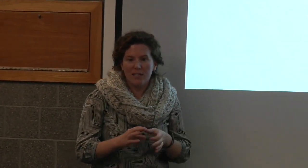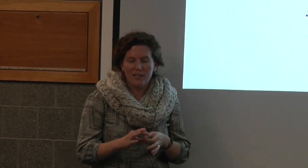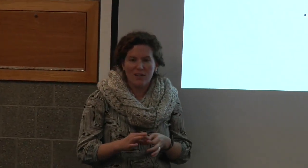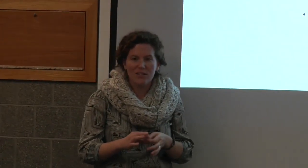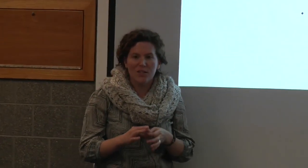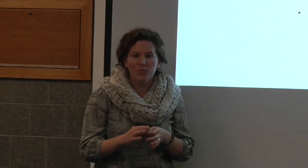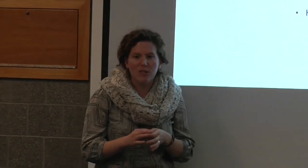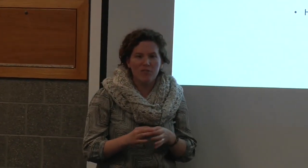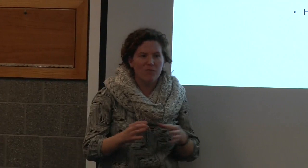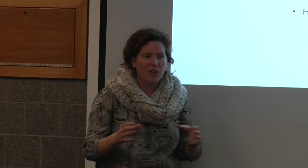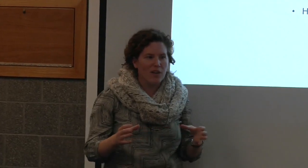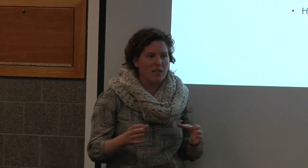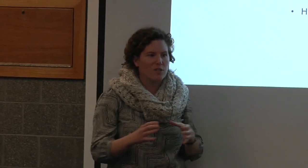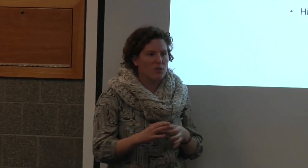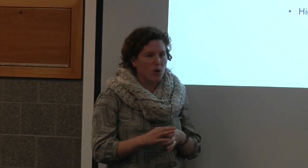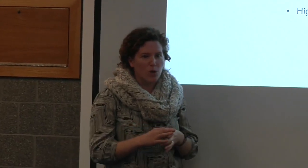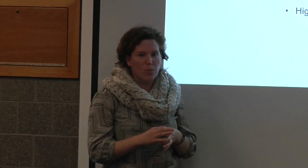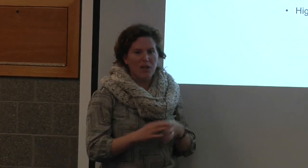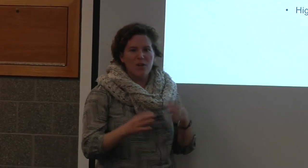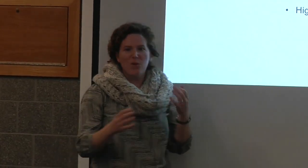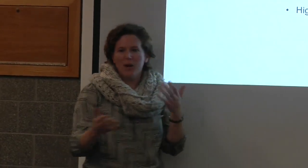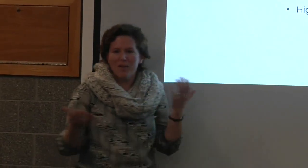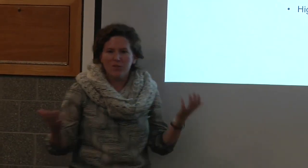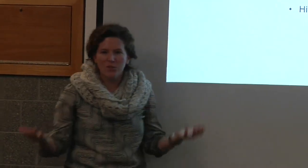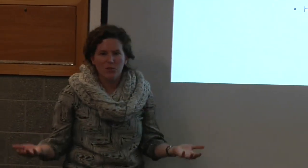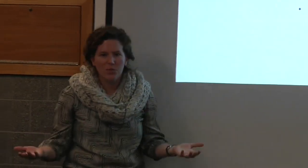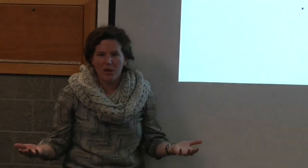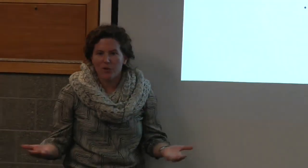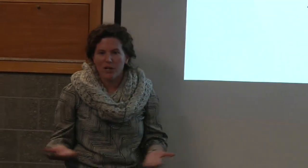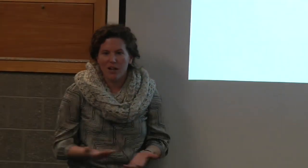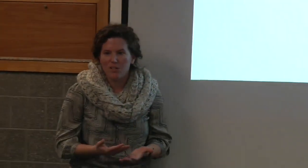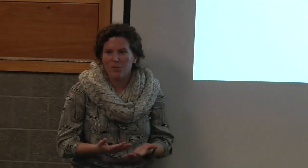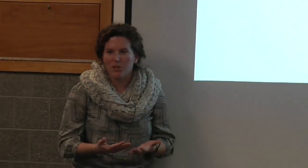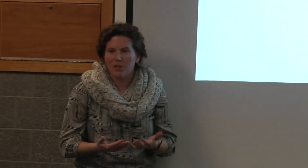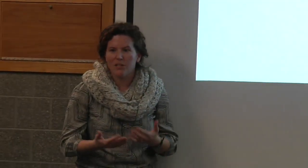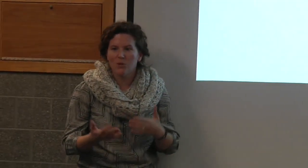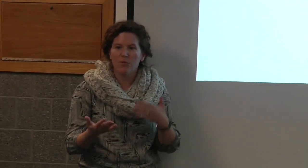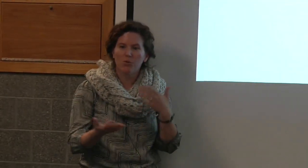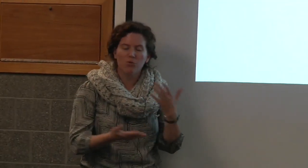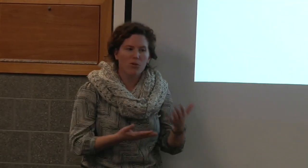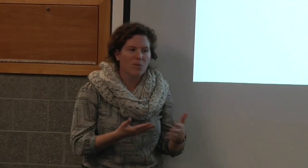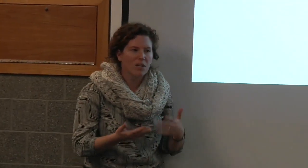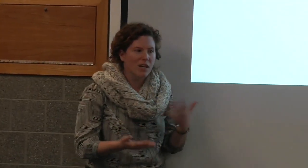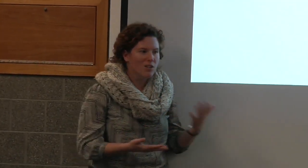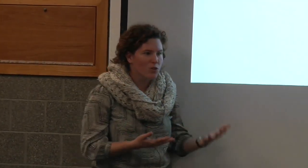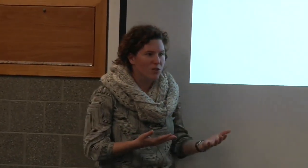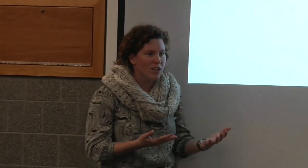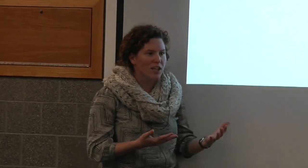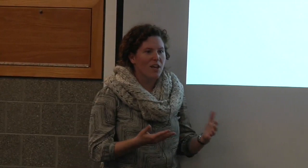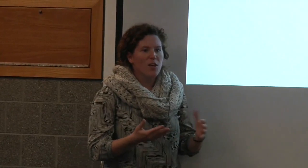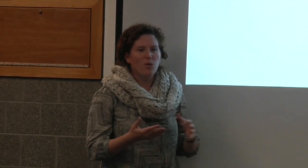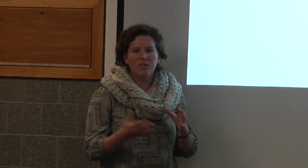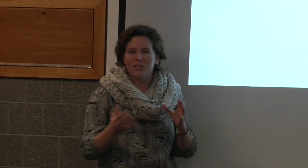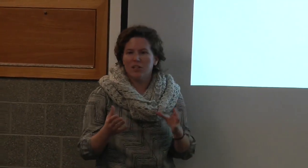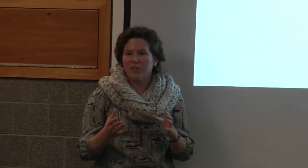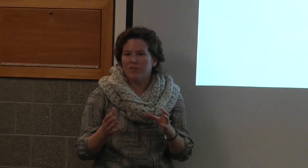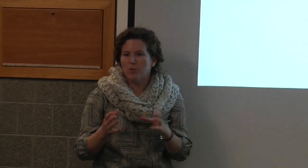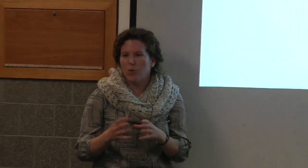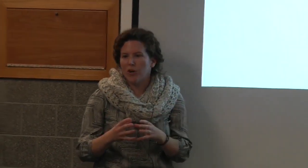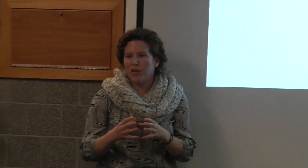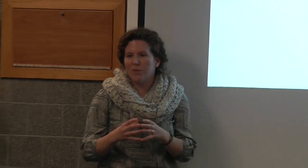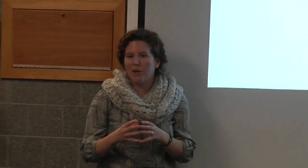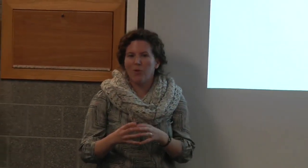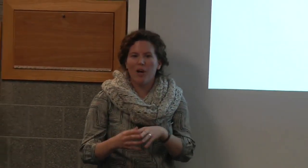So case studies can really vary in scope. You don't have to do them every class period. So if you throw them in occasionally, you don't necessarily